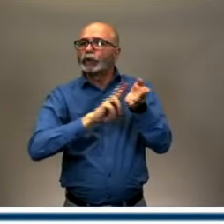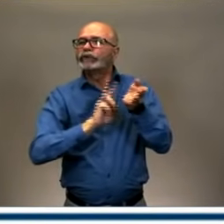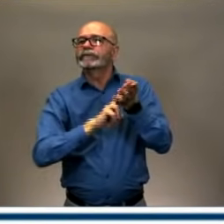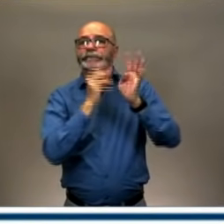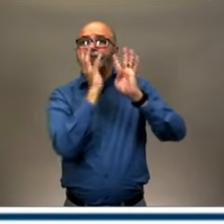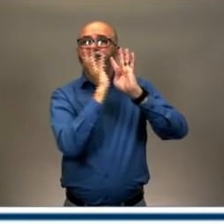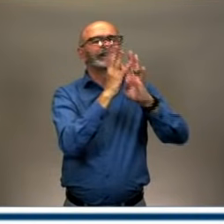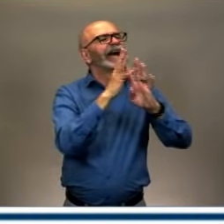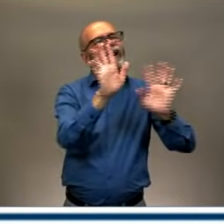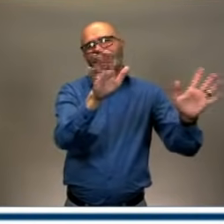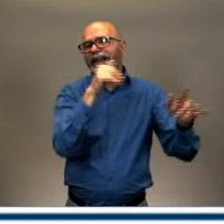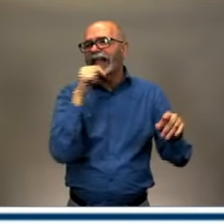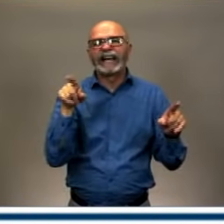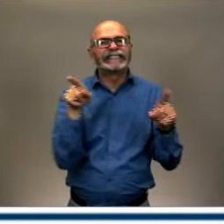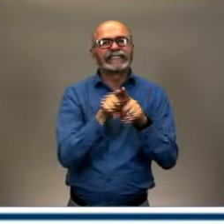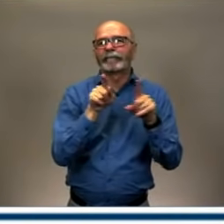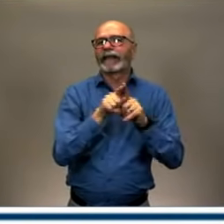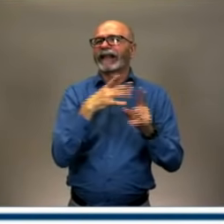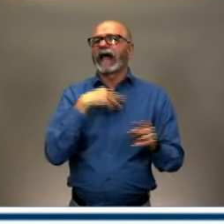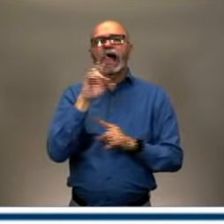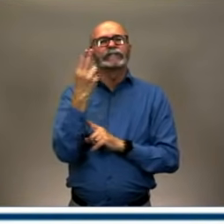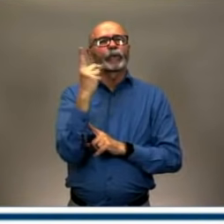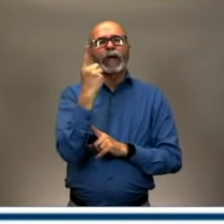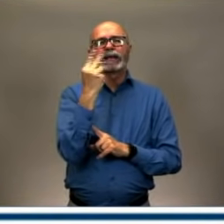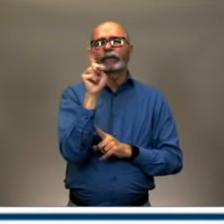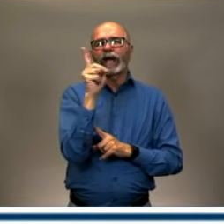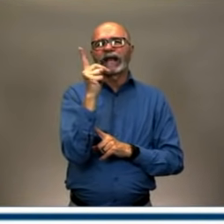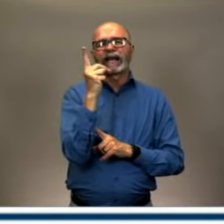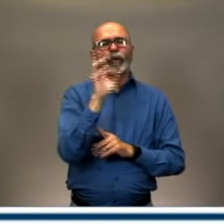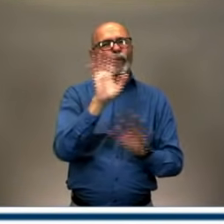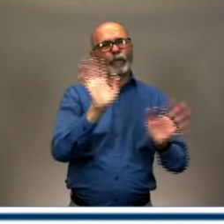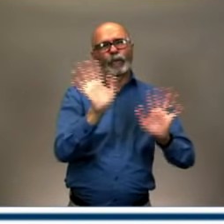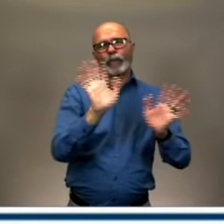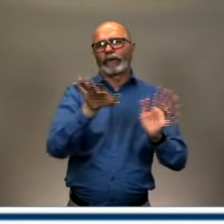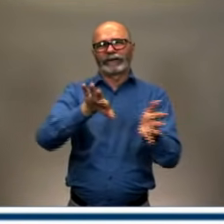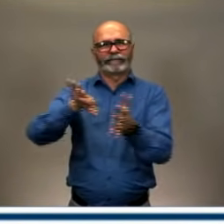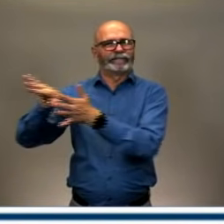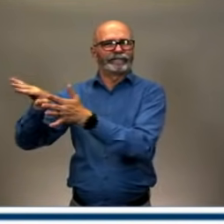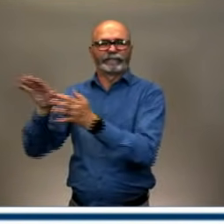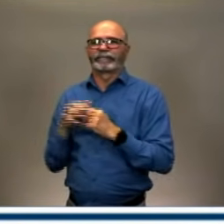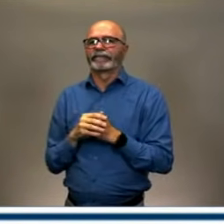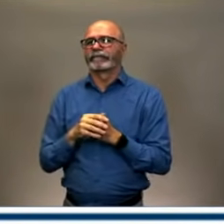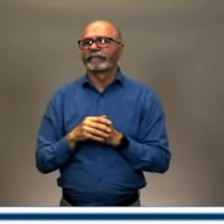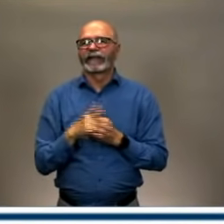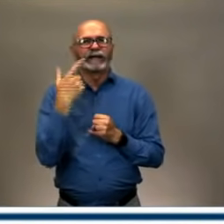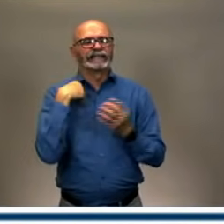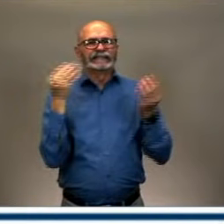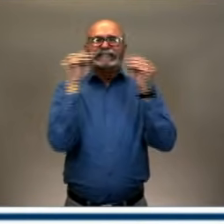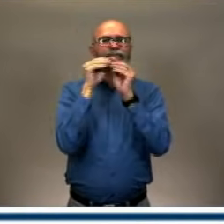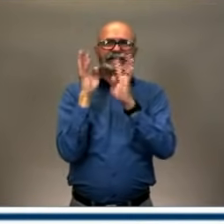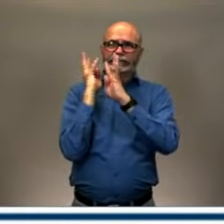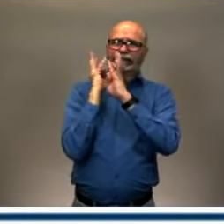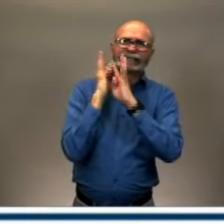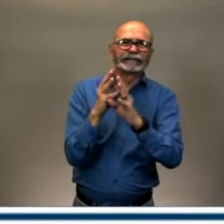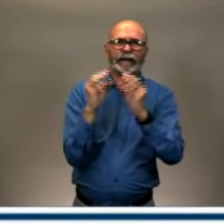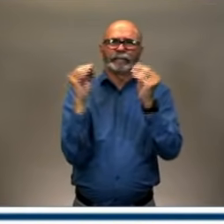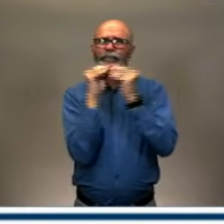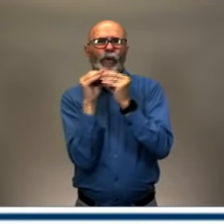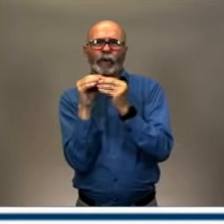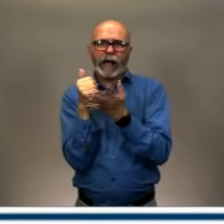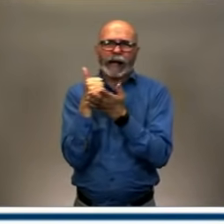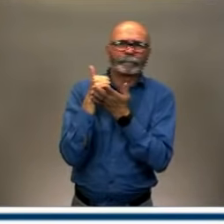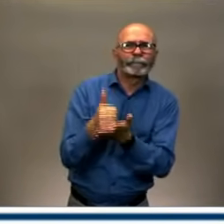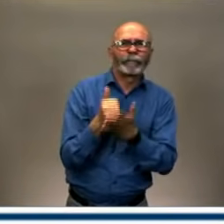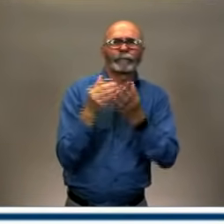H1N1. Public health needs to play a lead role. We have the expertise in this, but we need lots of other people, and there are many other people in the